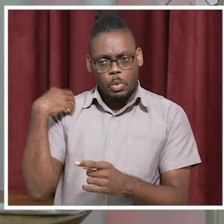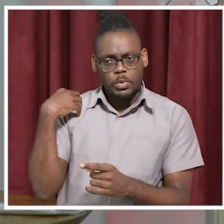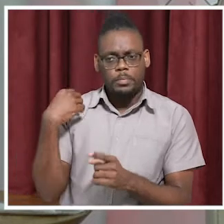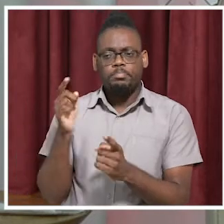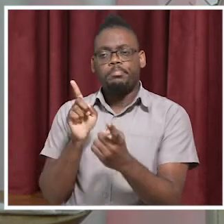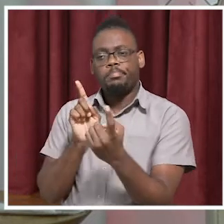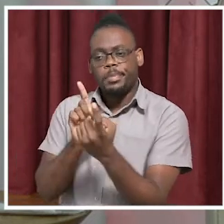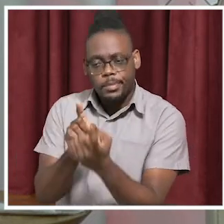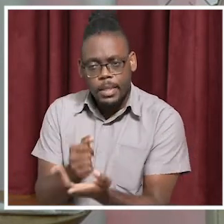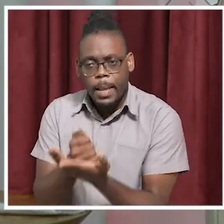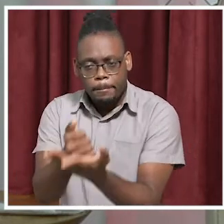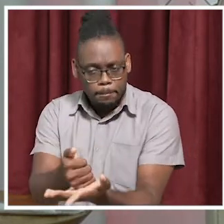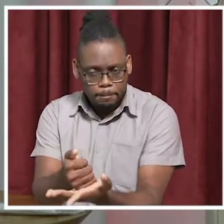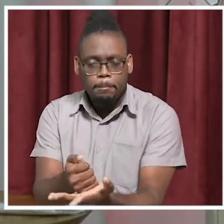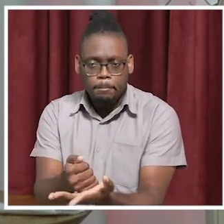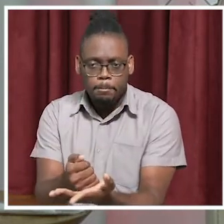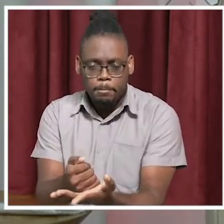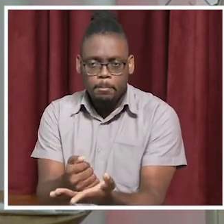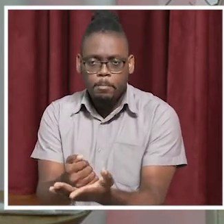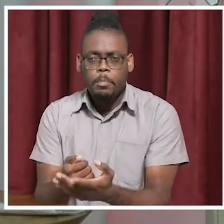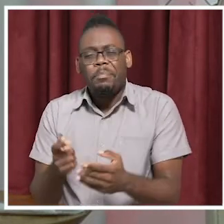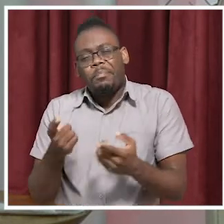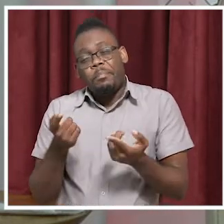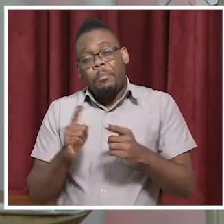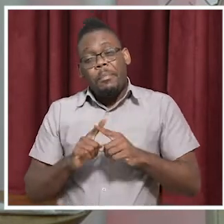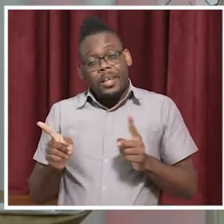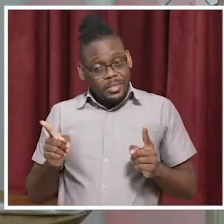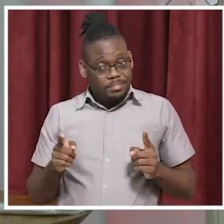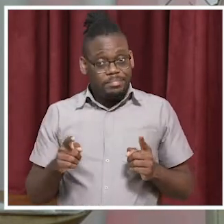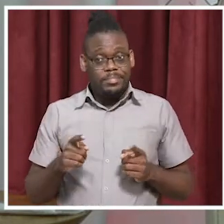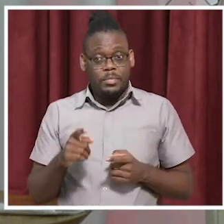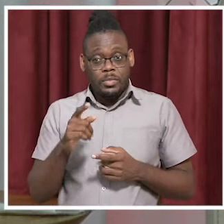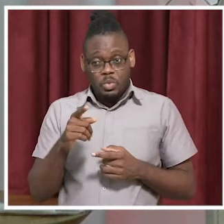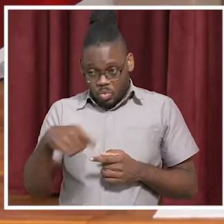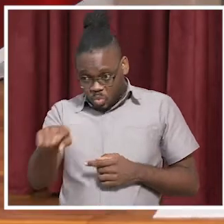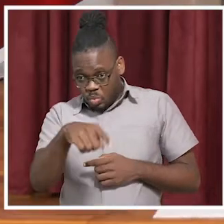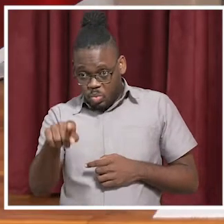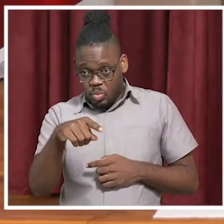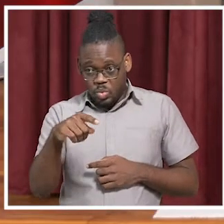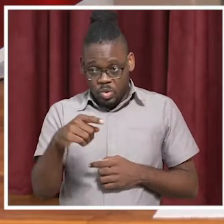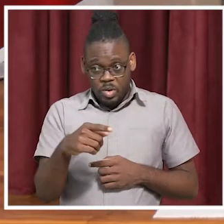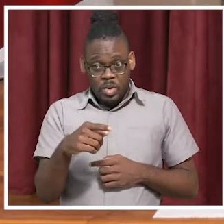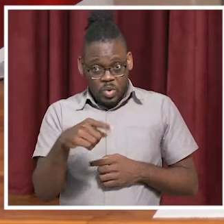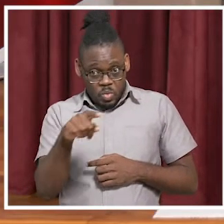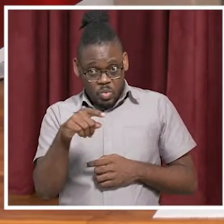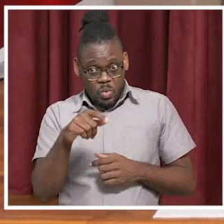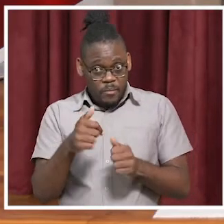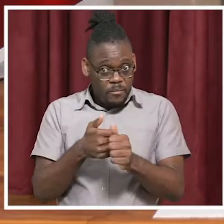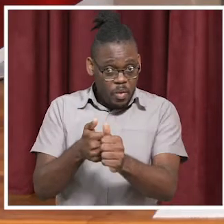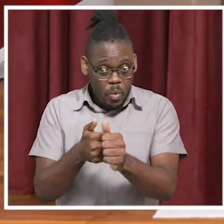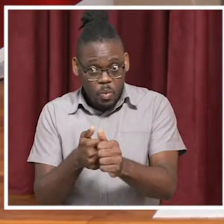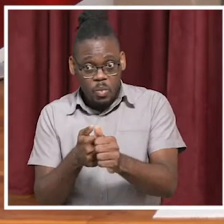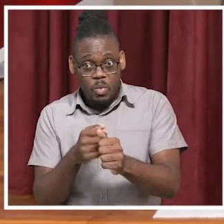there a follow-up to confirm that funds are used as promised or intended? I am so happy that you asked that question, because in the past, we've